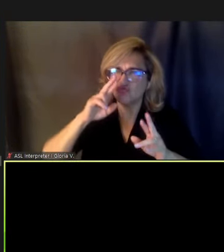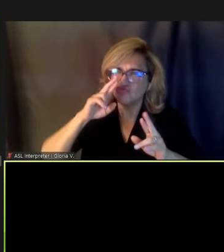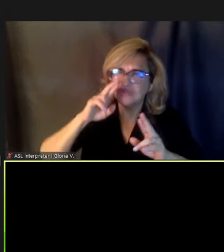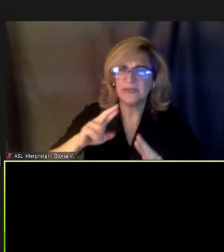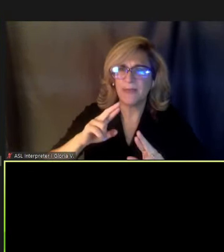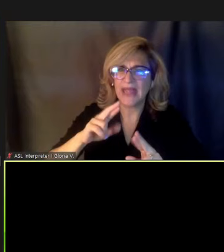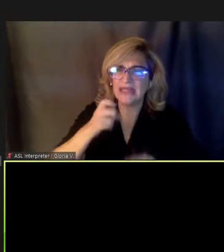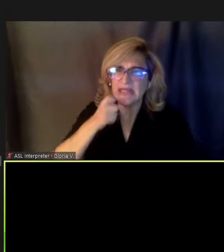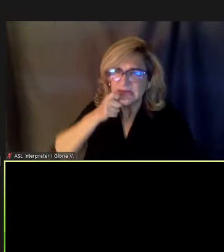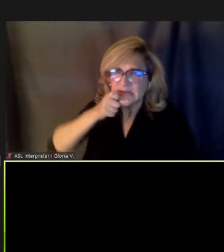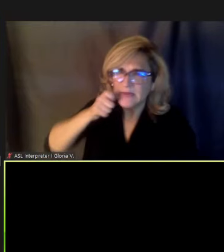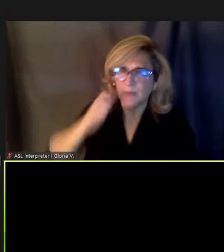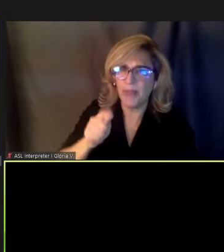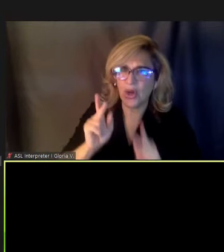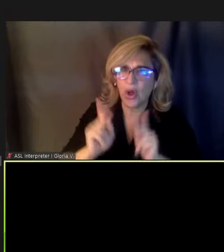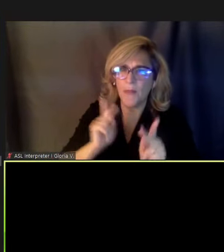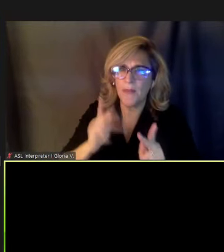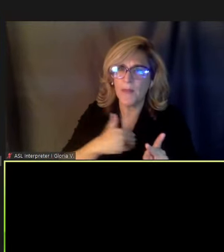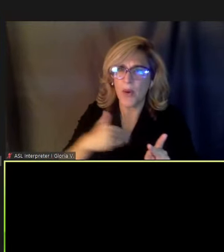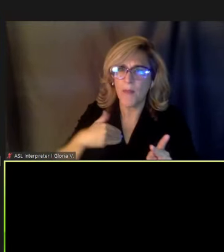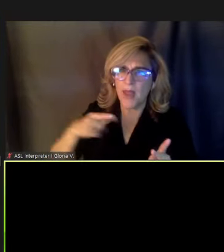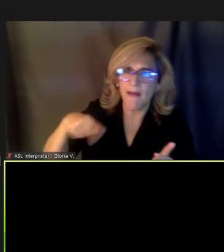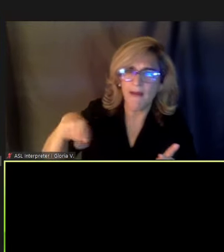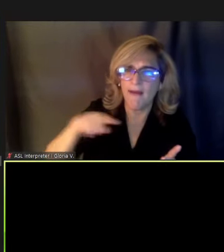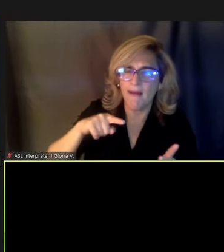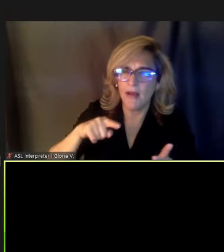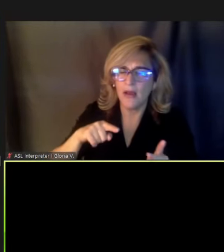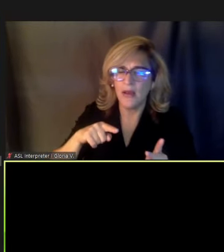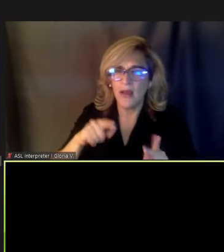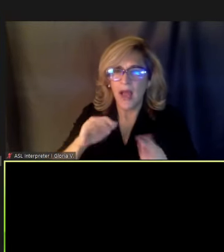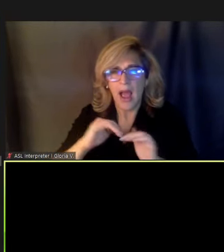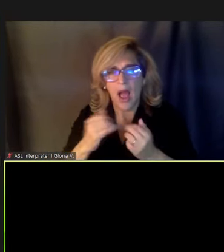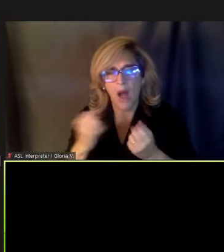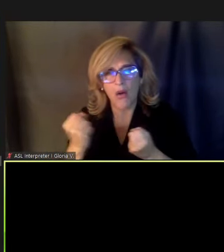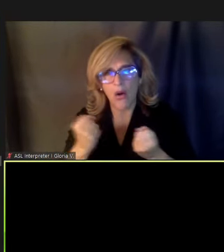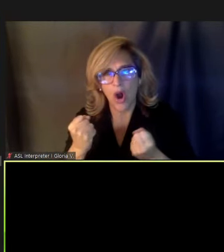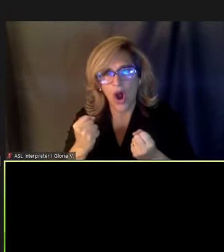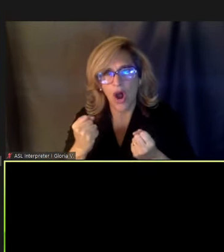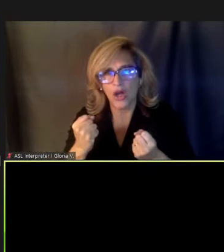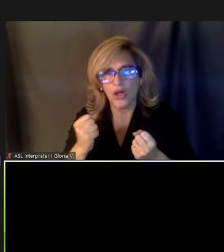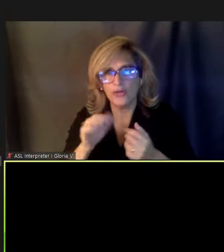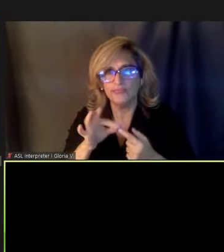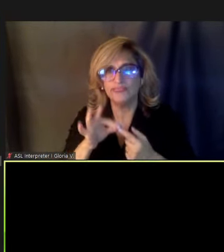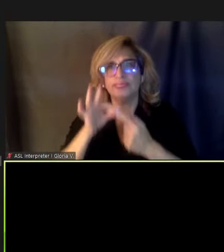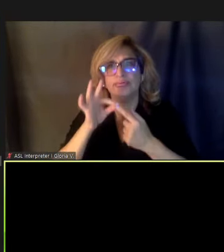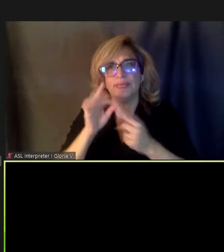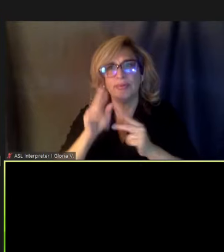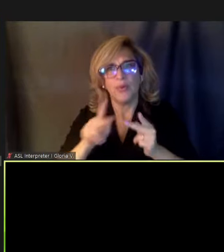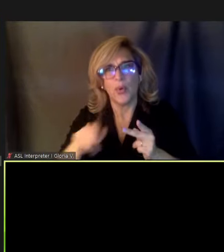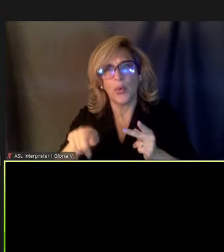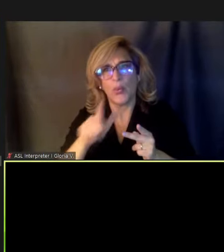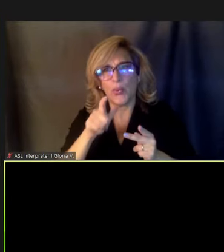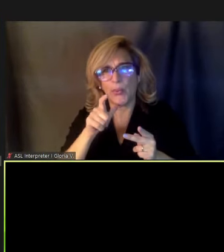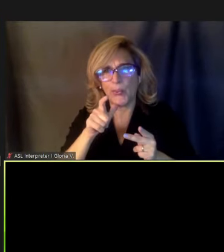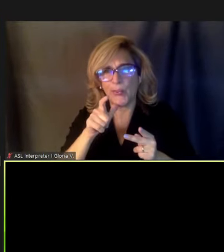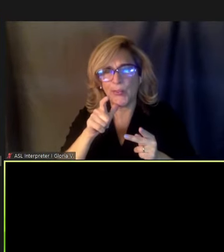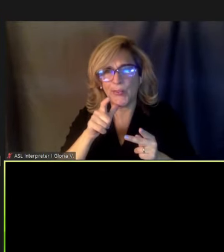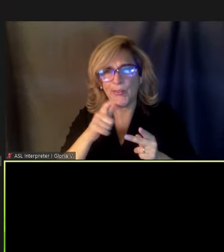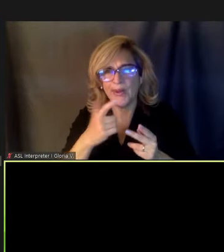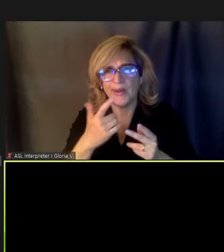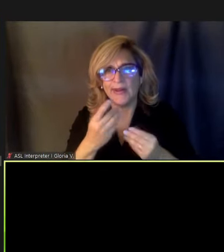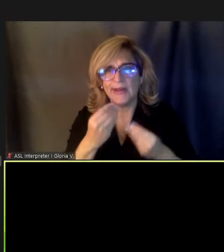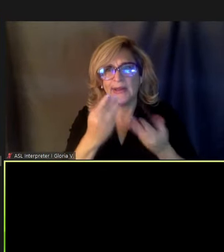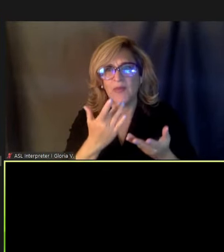spit on citizens, and how car drivers are given priority over a busload of people